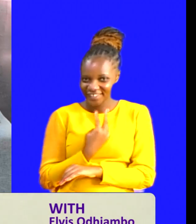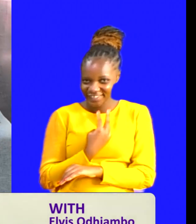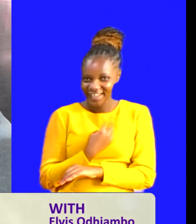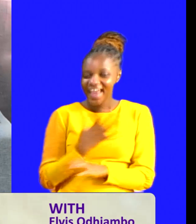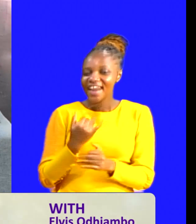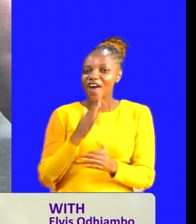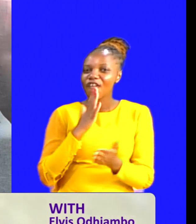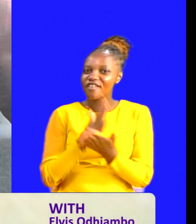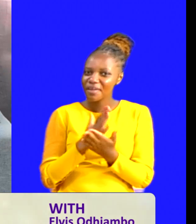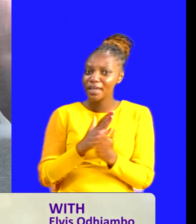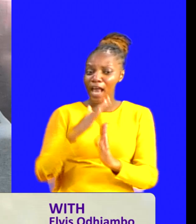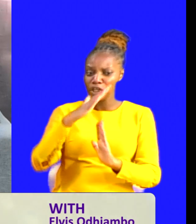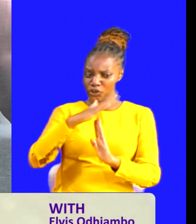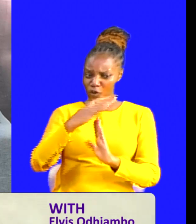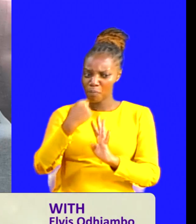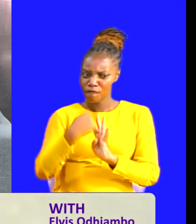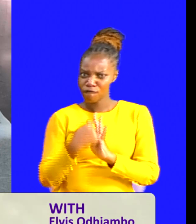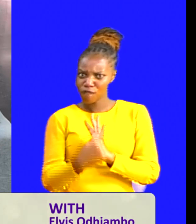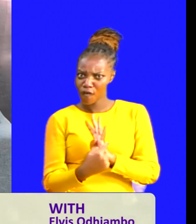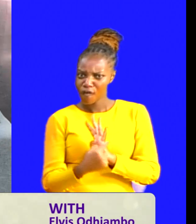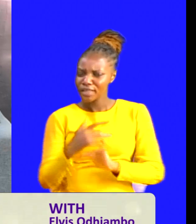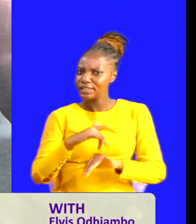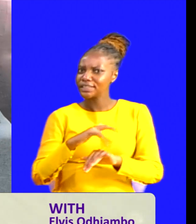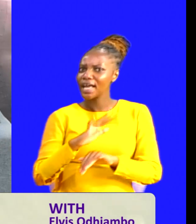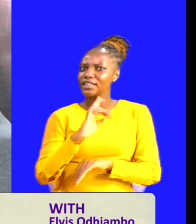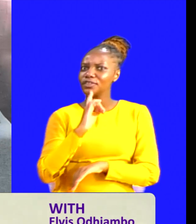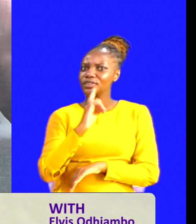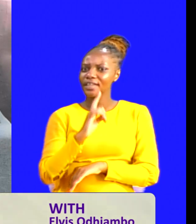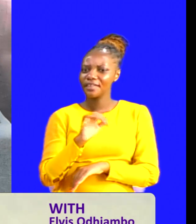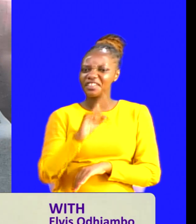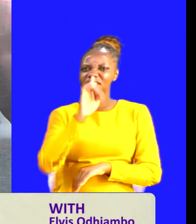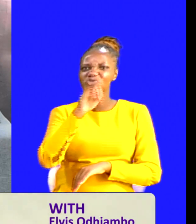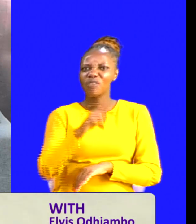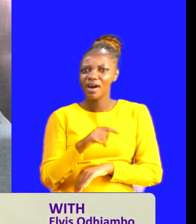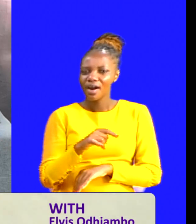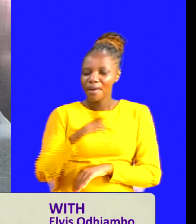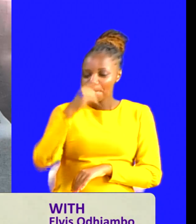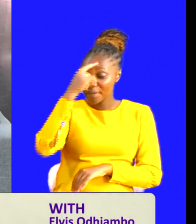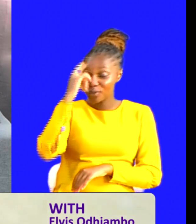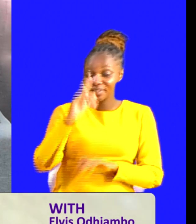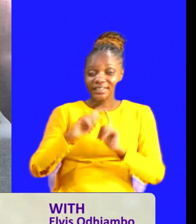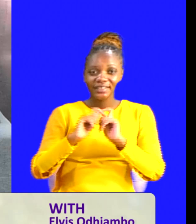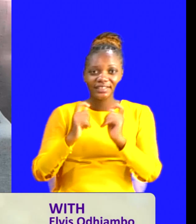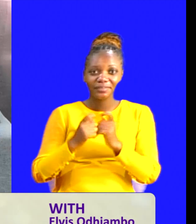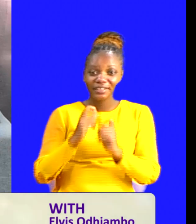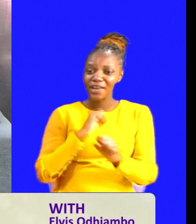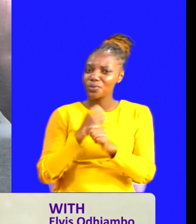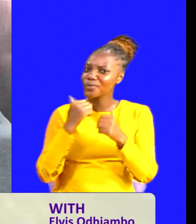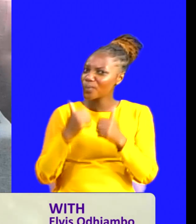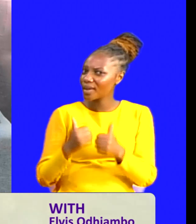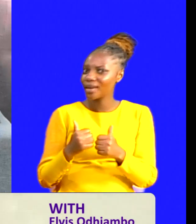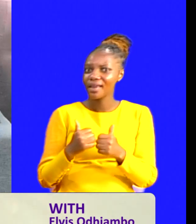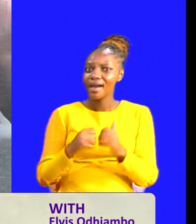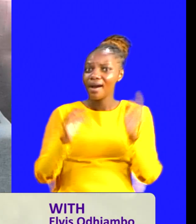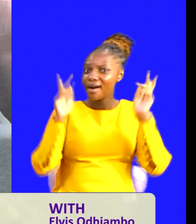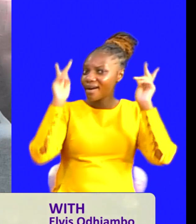confirming a top 4. It's still early to call in a sure top 4 because teams are performing really well.